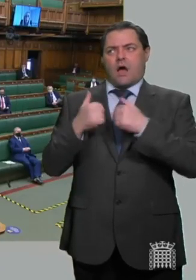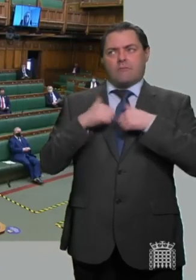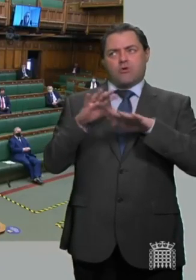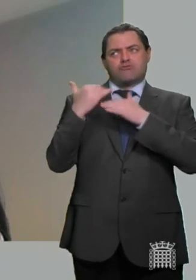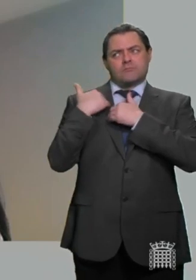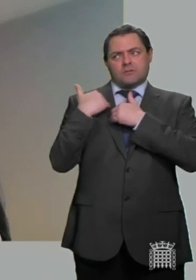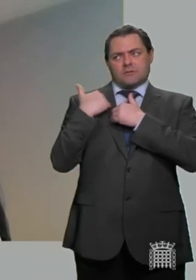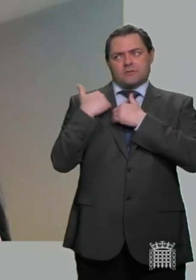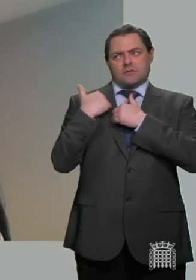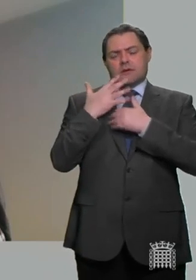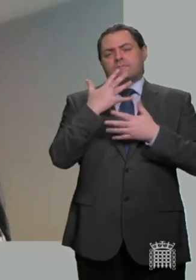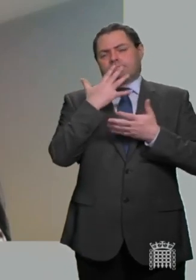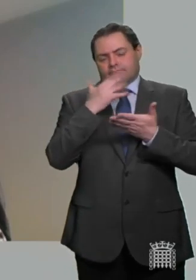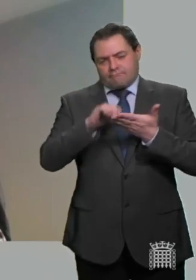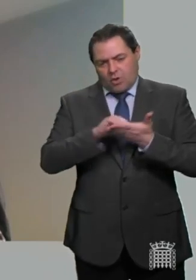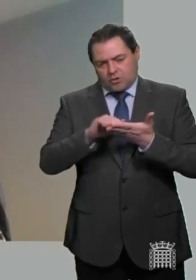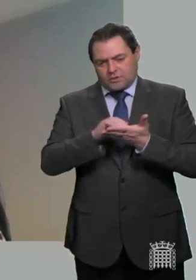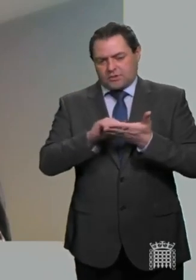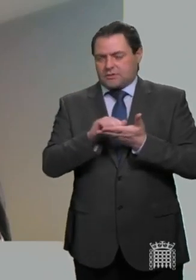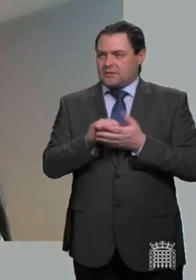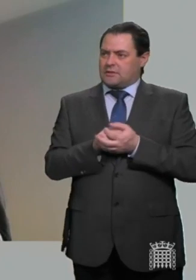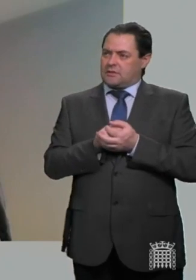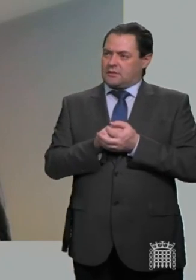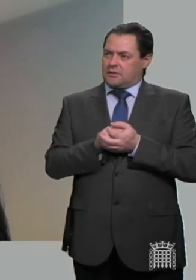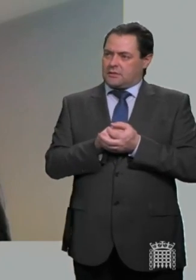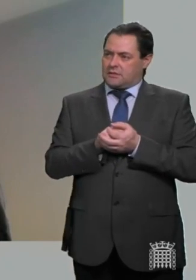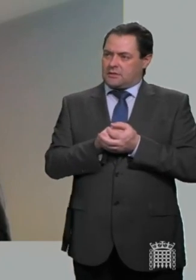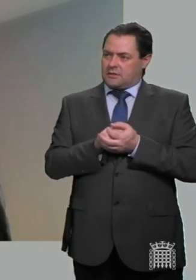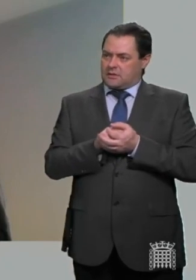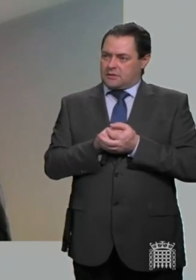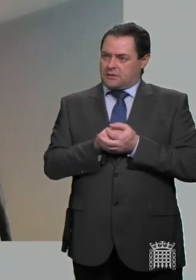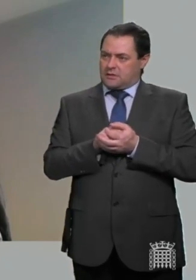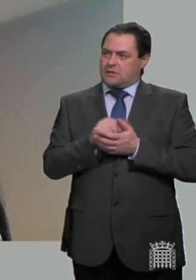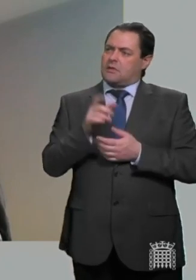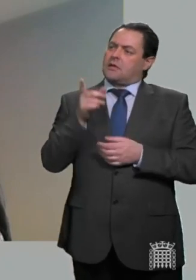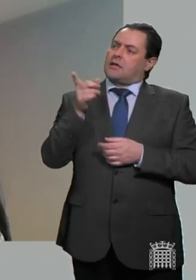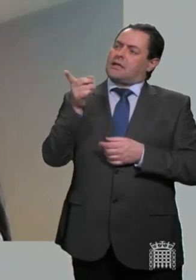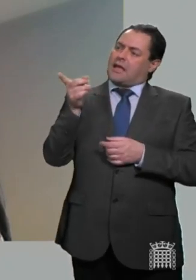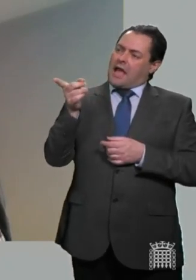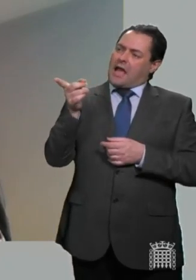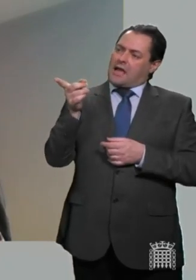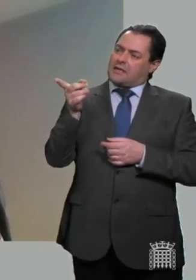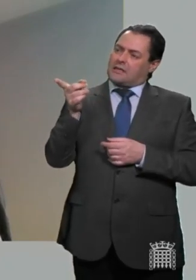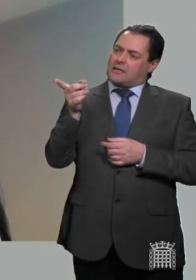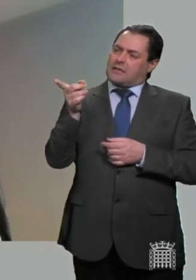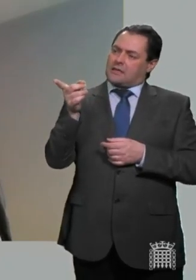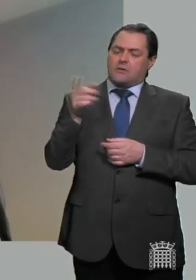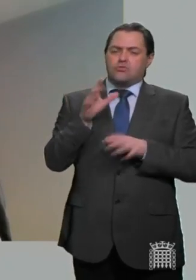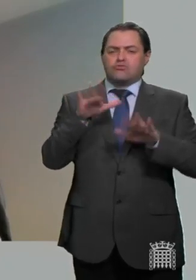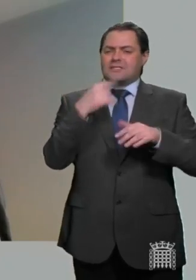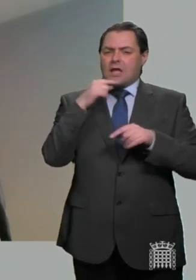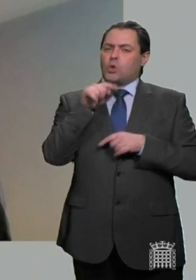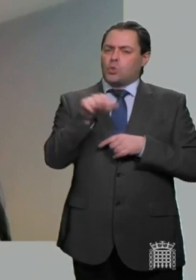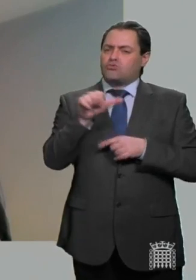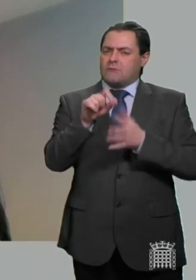My humble apologies. Can you make this an aspiration to reality and to ensure they act in